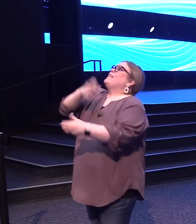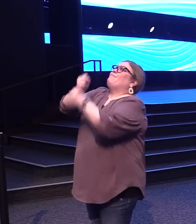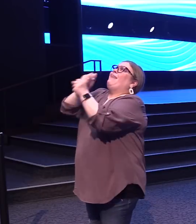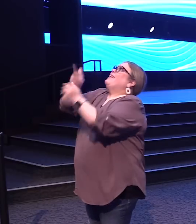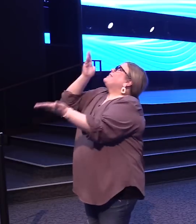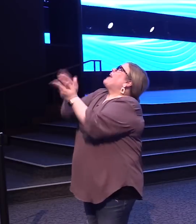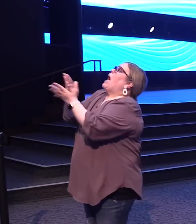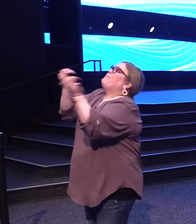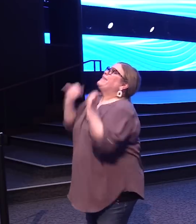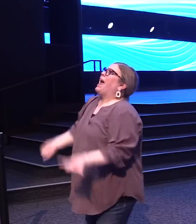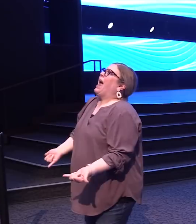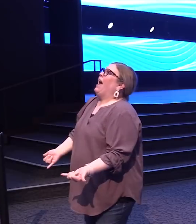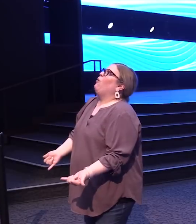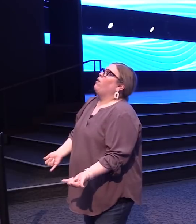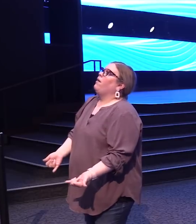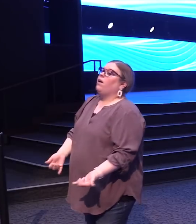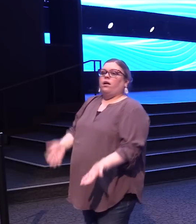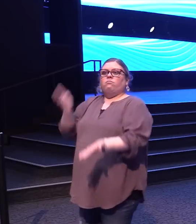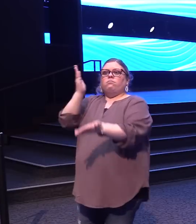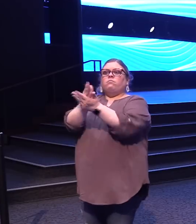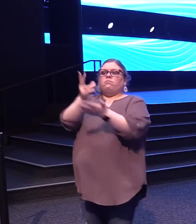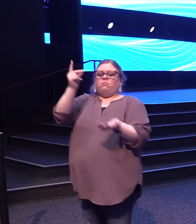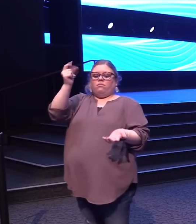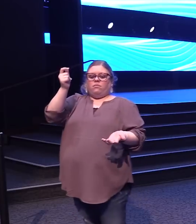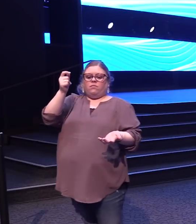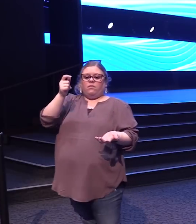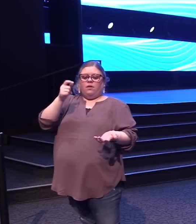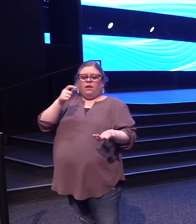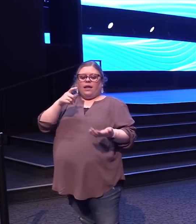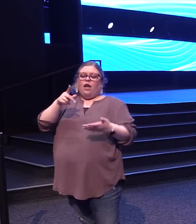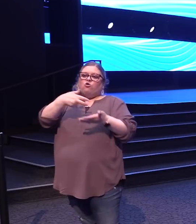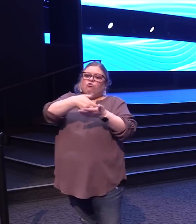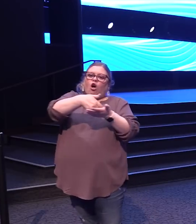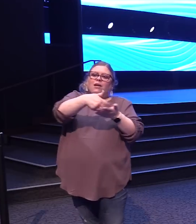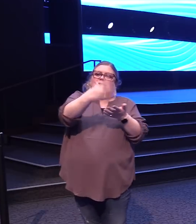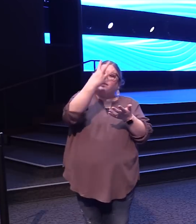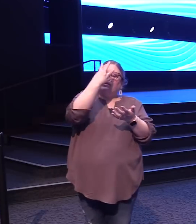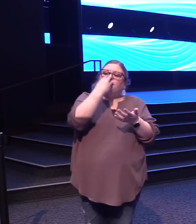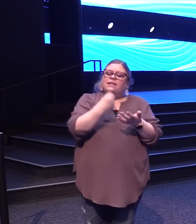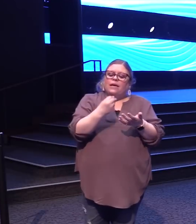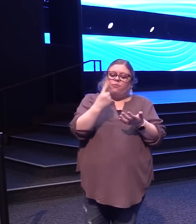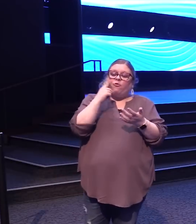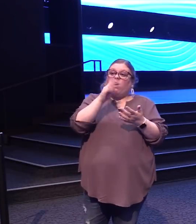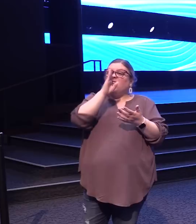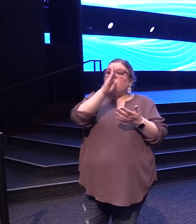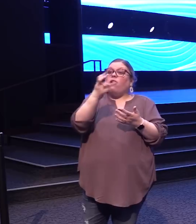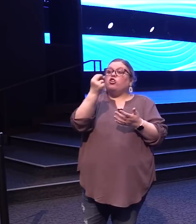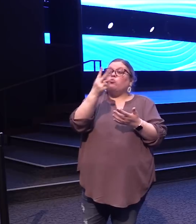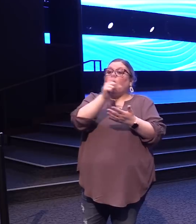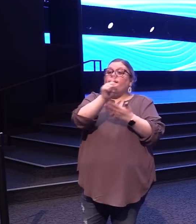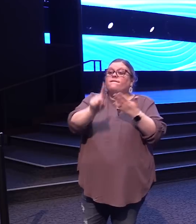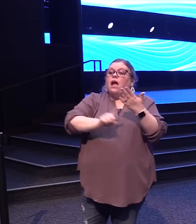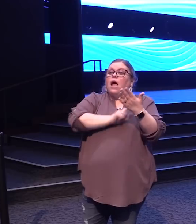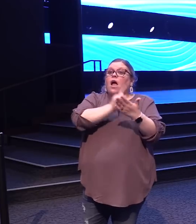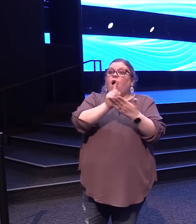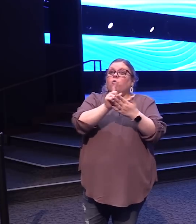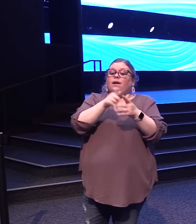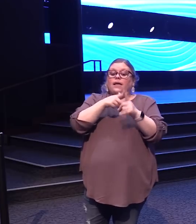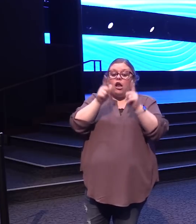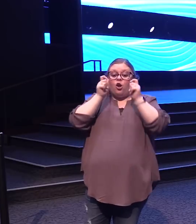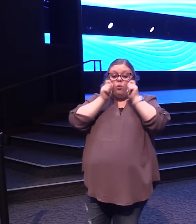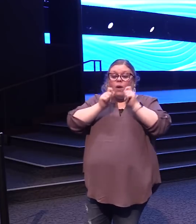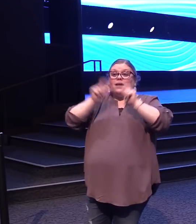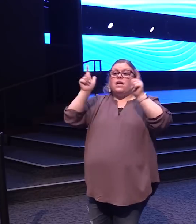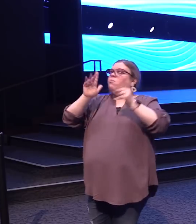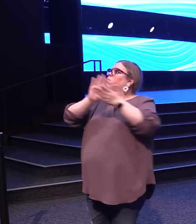stop now. And it stops, and Nils crawls to bed, sleeps for a solid 12 hours, then wakes up, gives